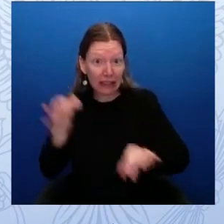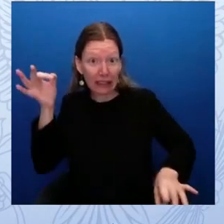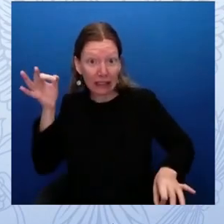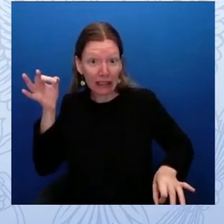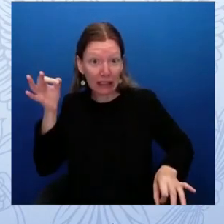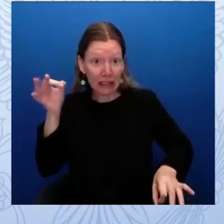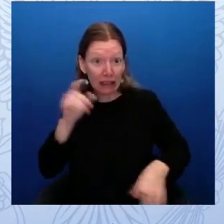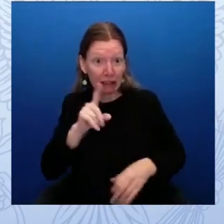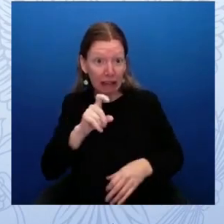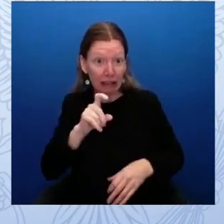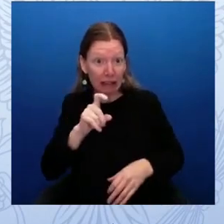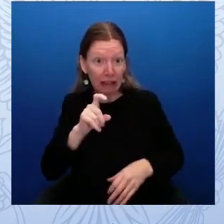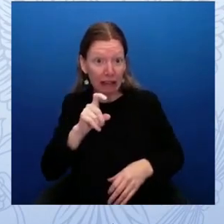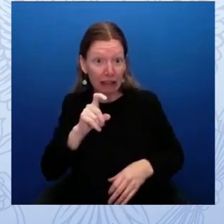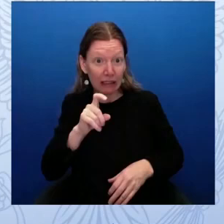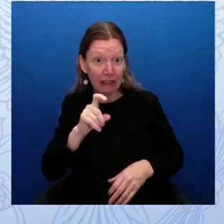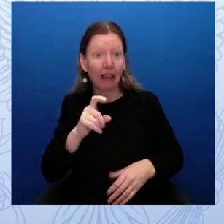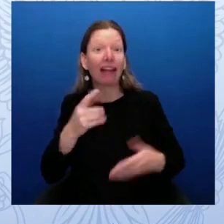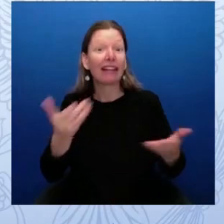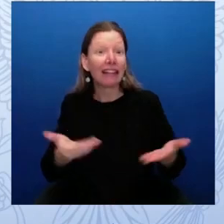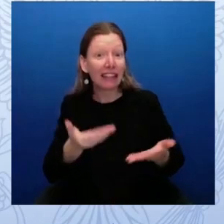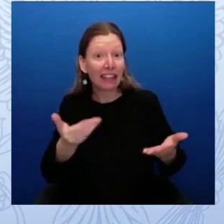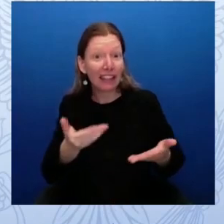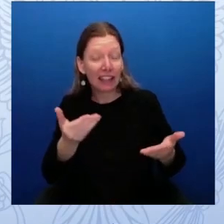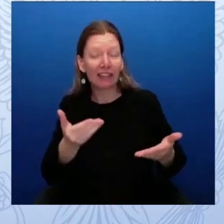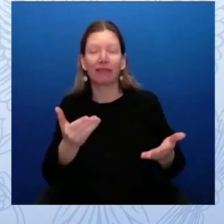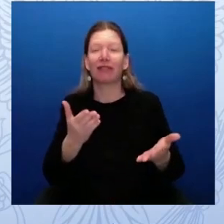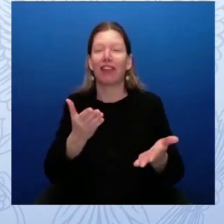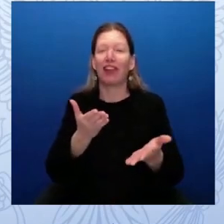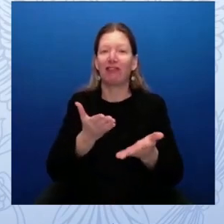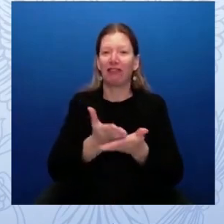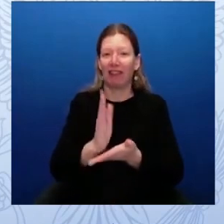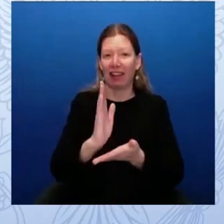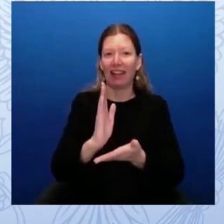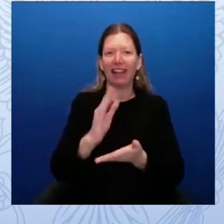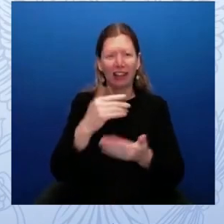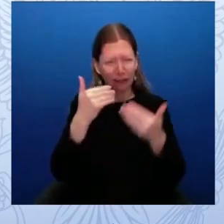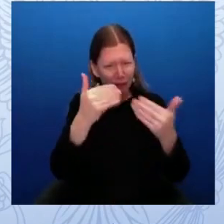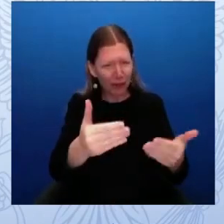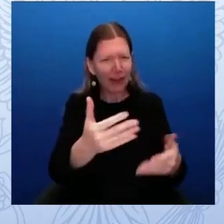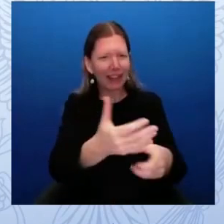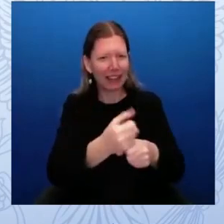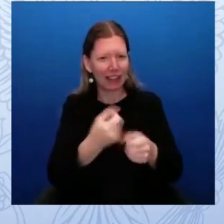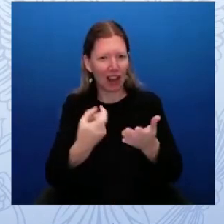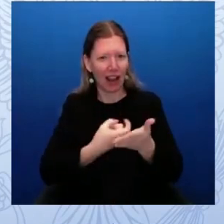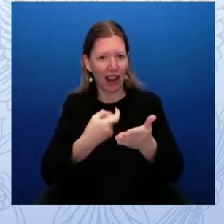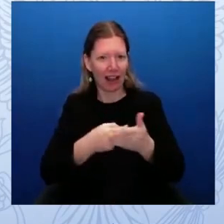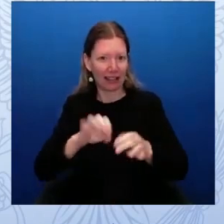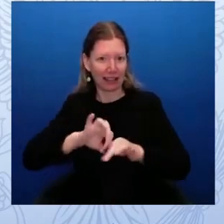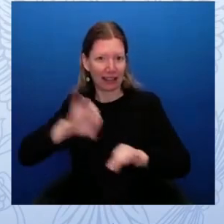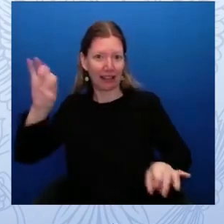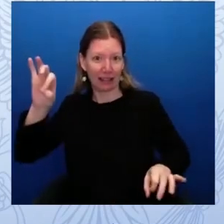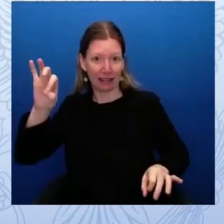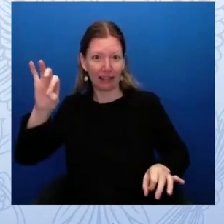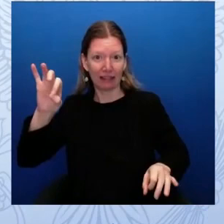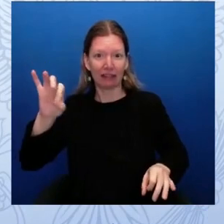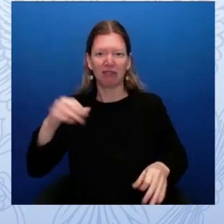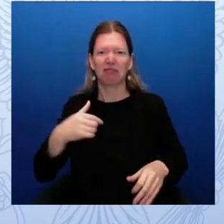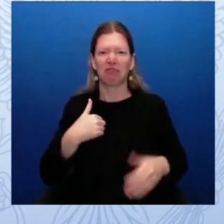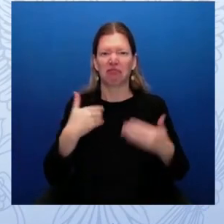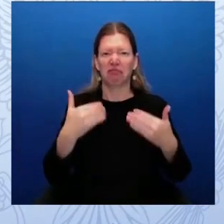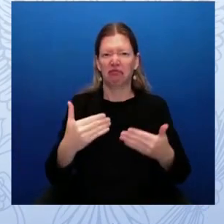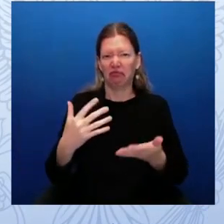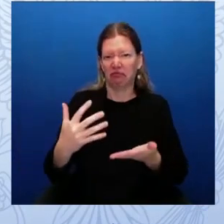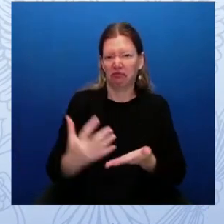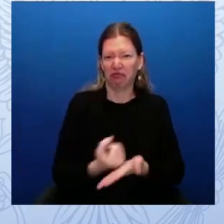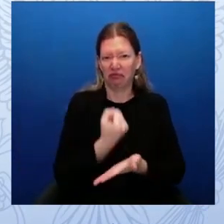right, I am gonna let you go get your hockey stick. And I am going to take this opportunity to welcome back the First